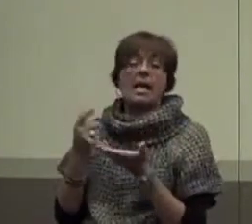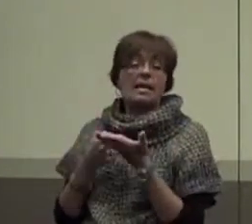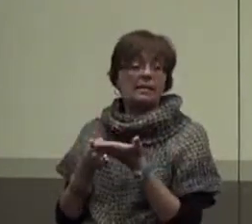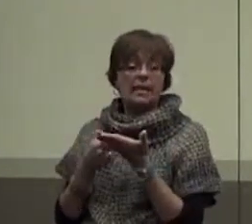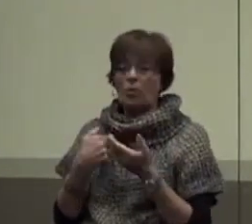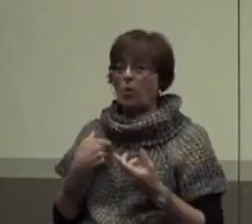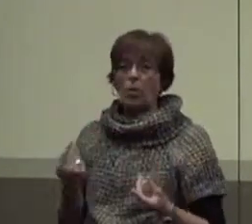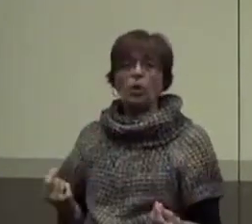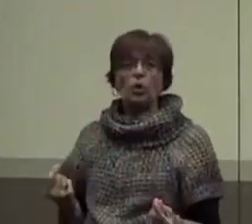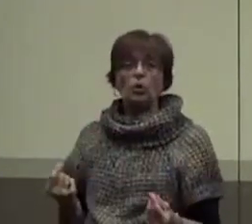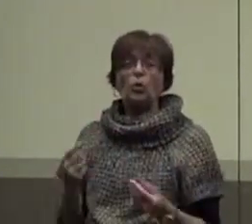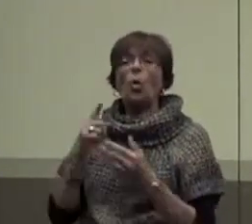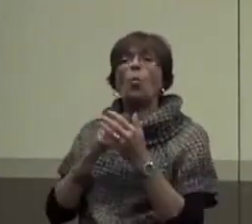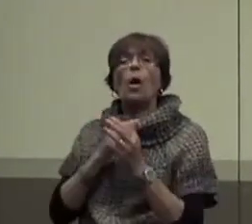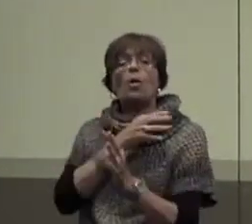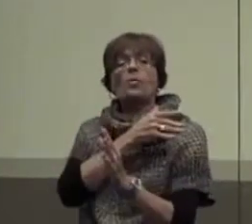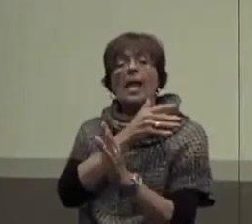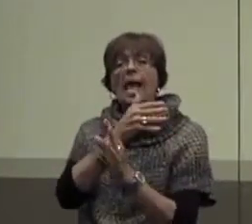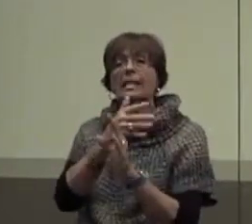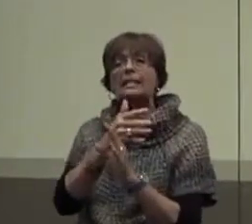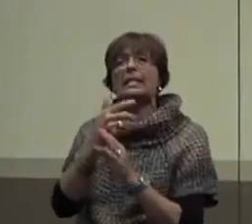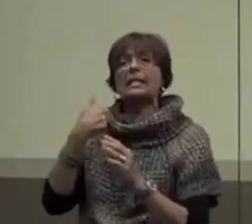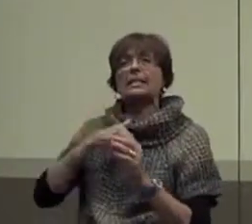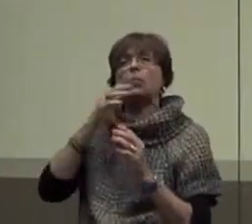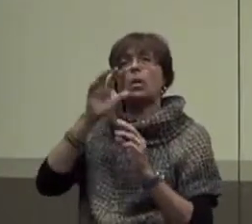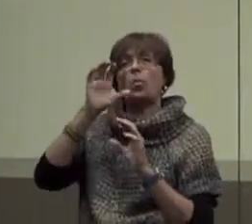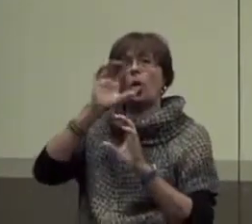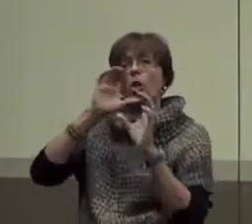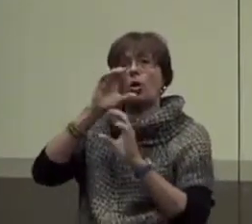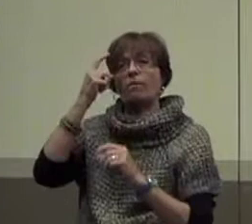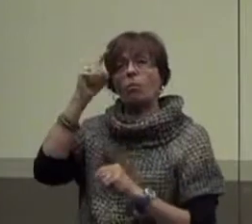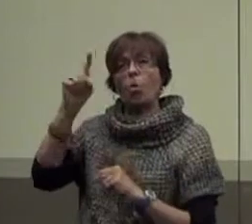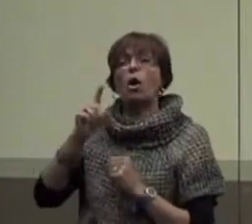do? What are the antecedents that we're going to be looking for